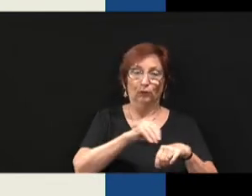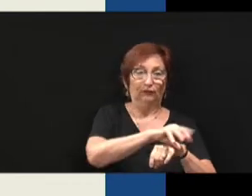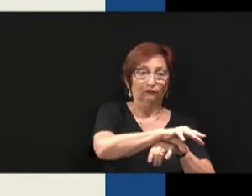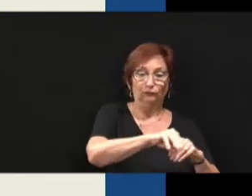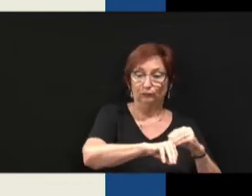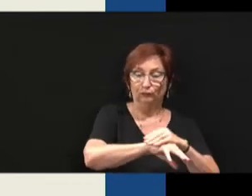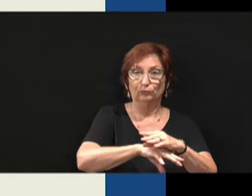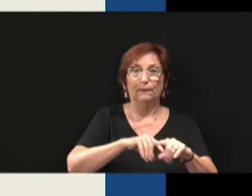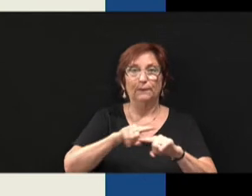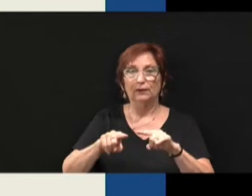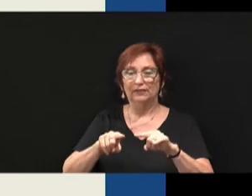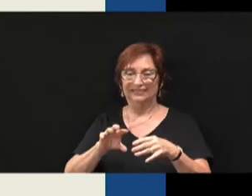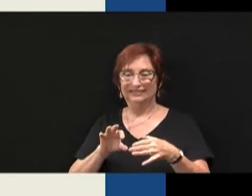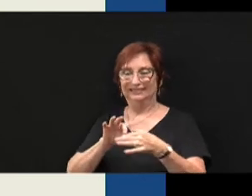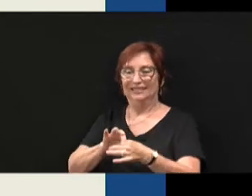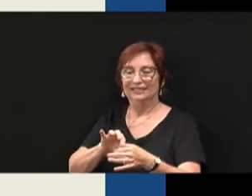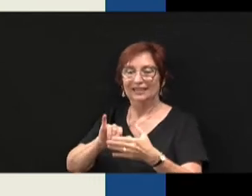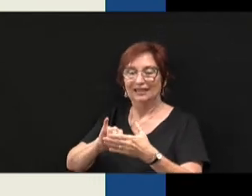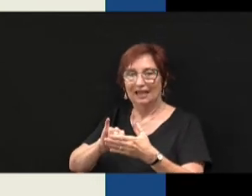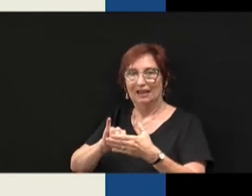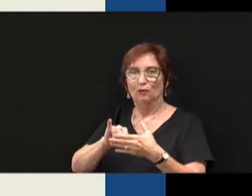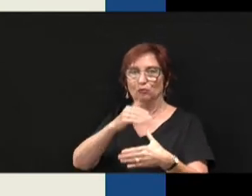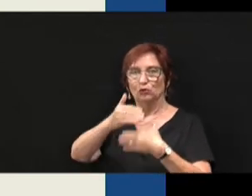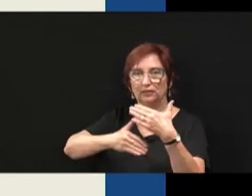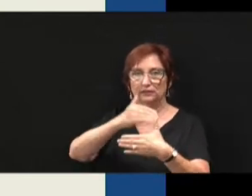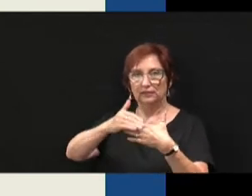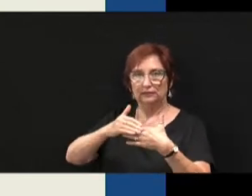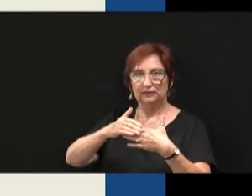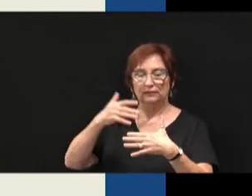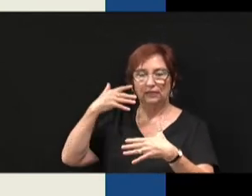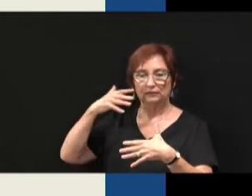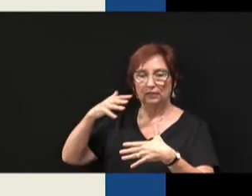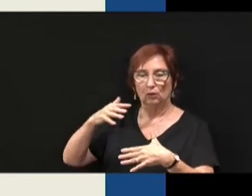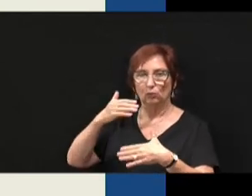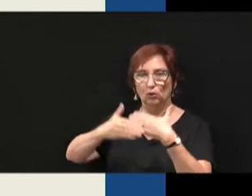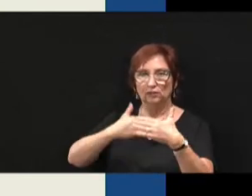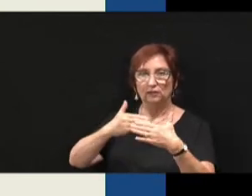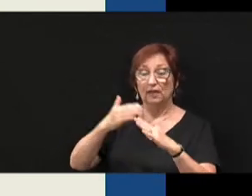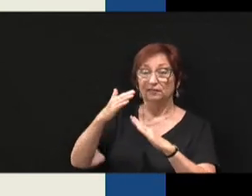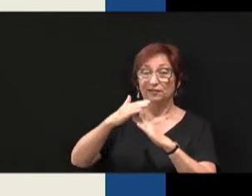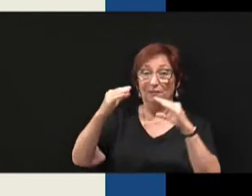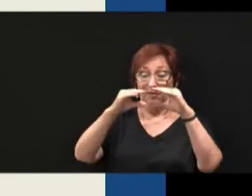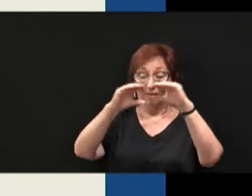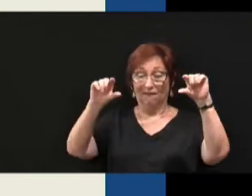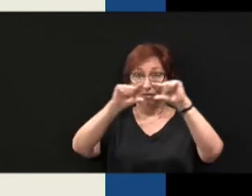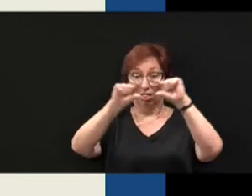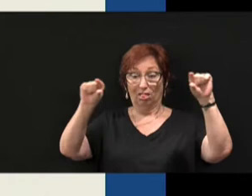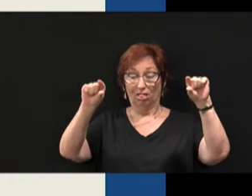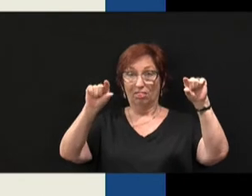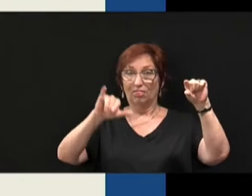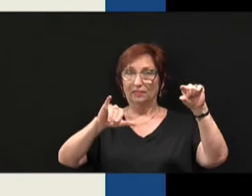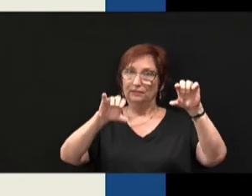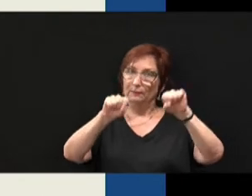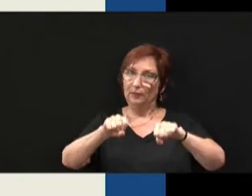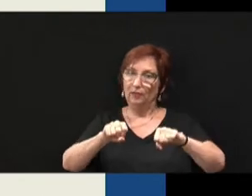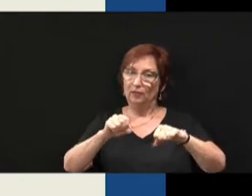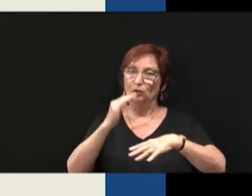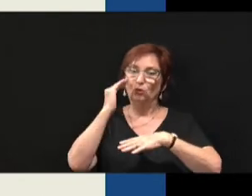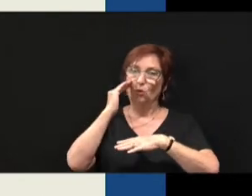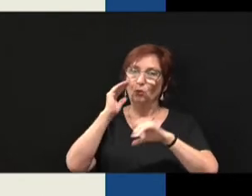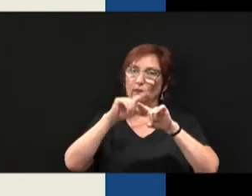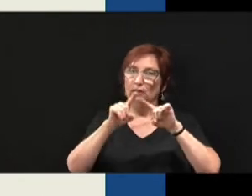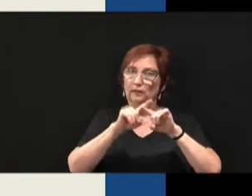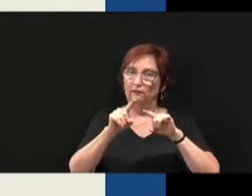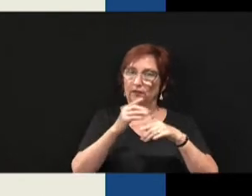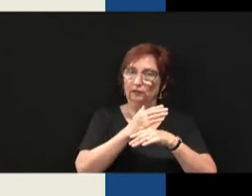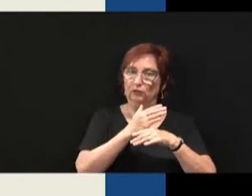with phonological processing. The top level of phonological processing is the ability to know the difference